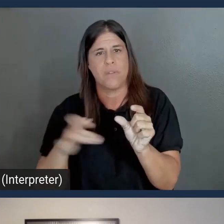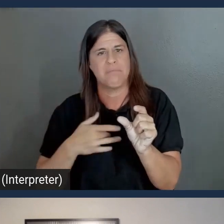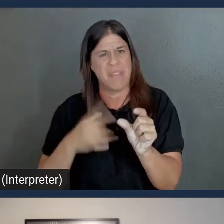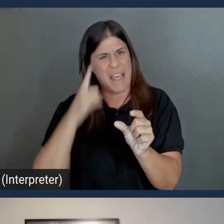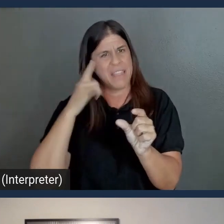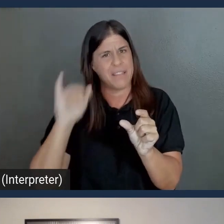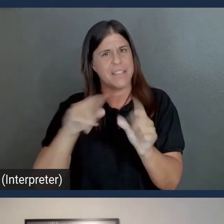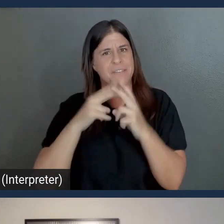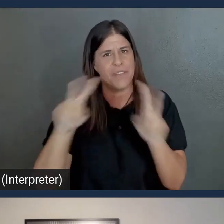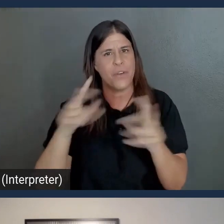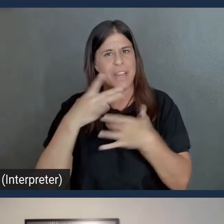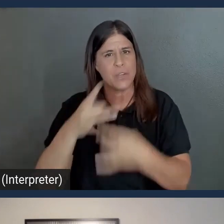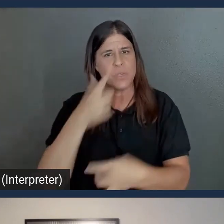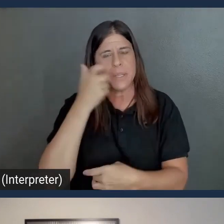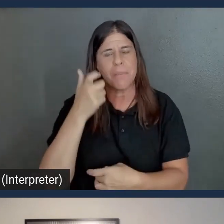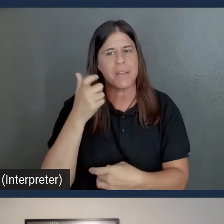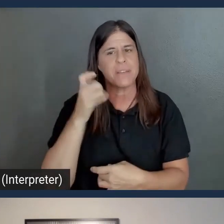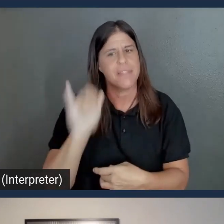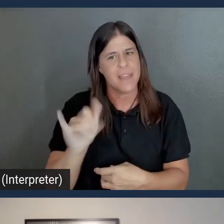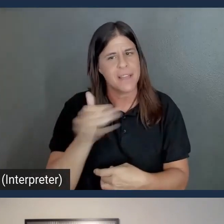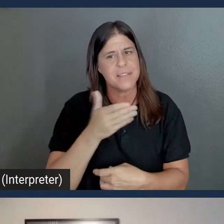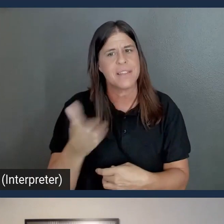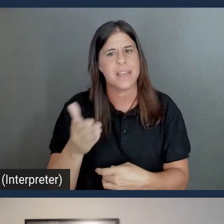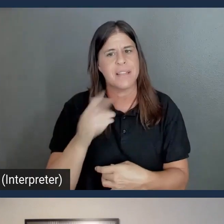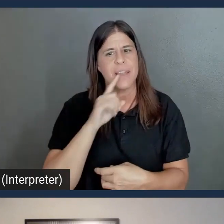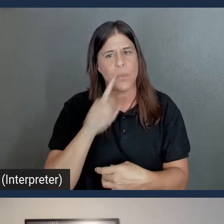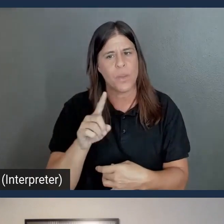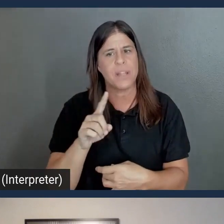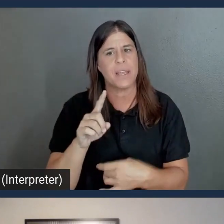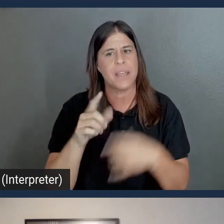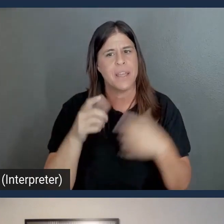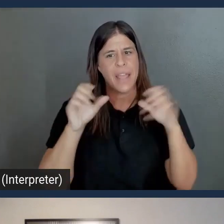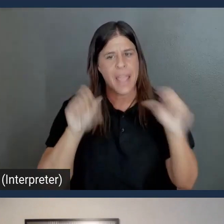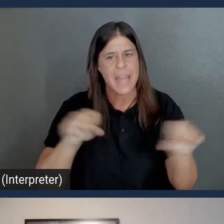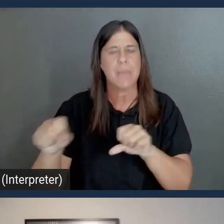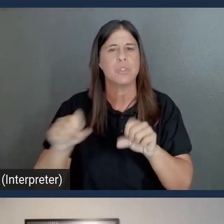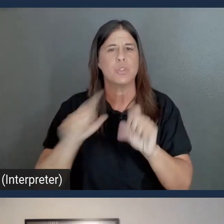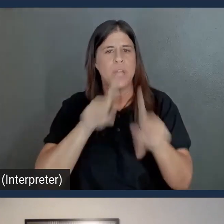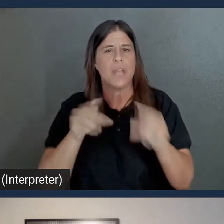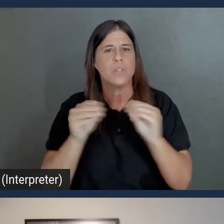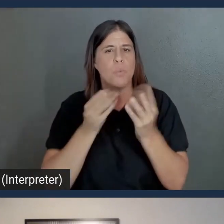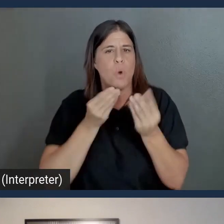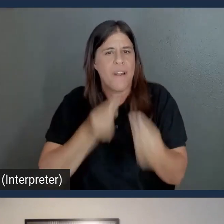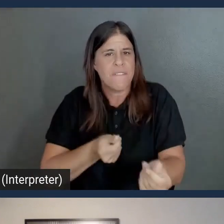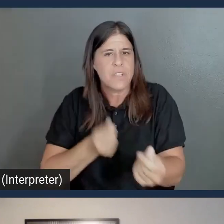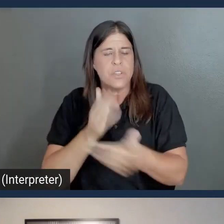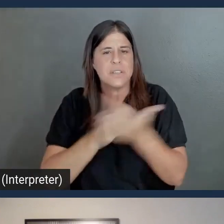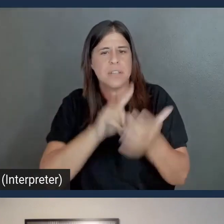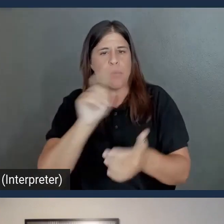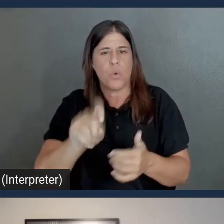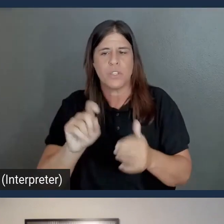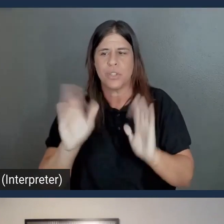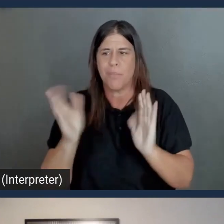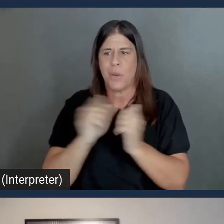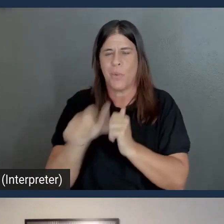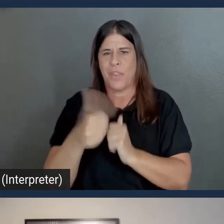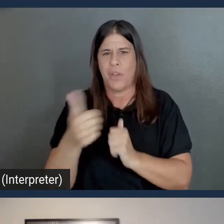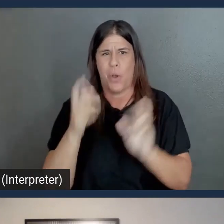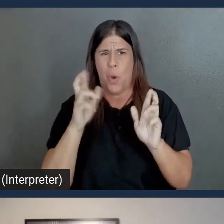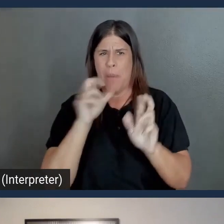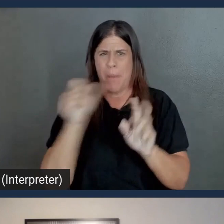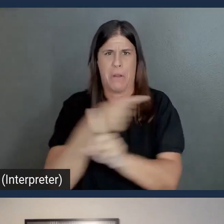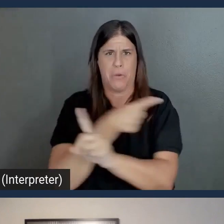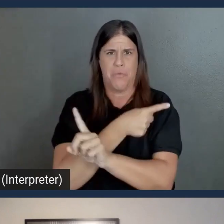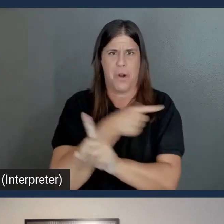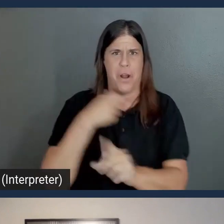that's the thing that enables you to more efficiently answer some questions versus others. I hope I'm not too far off base